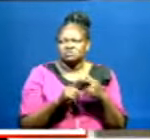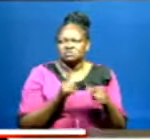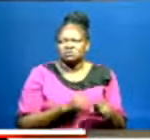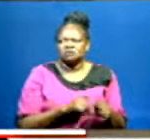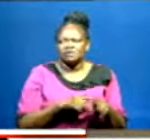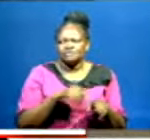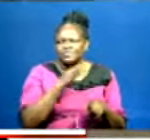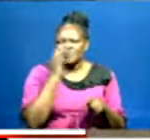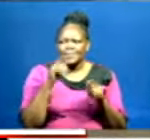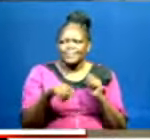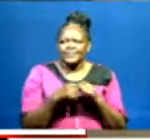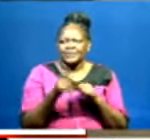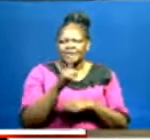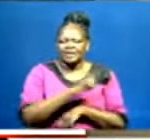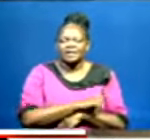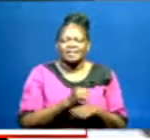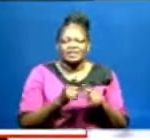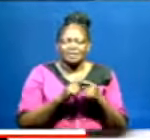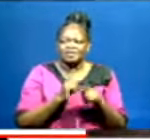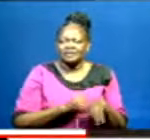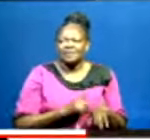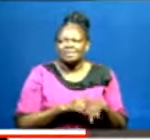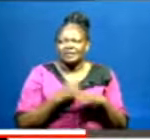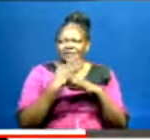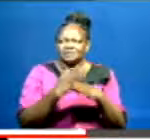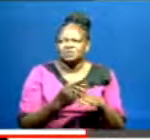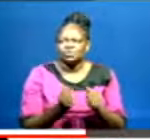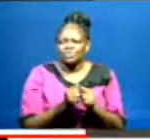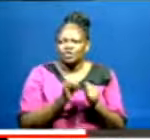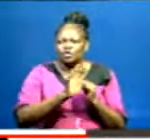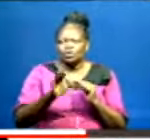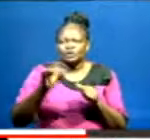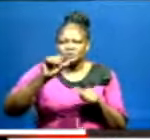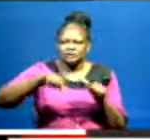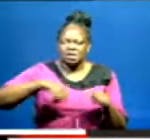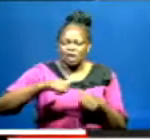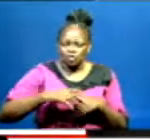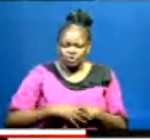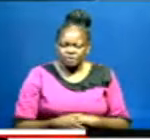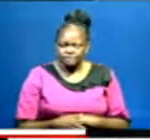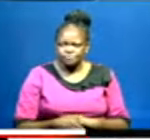day's fast, a moment that is shared with those around.